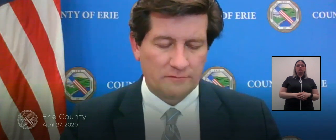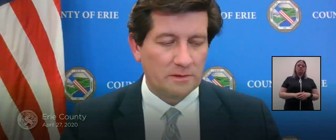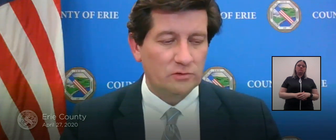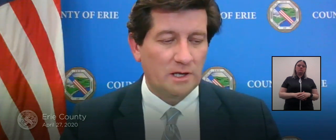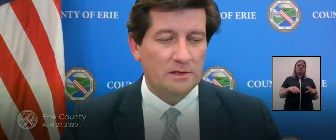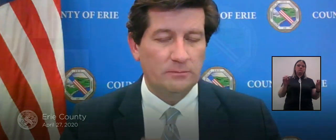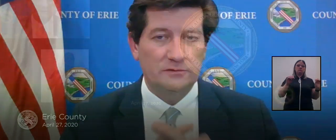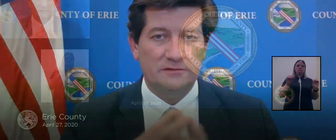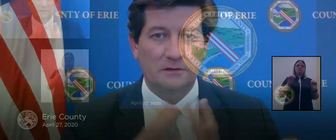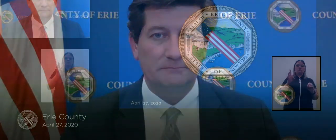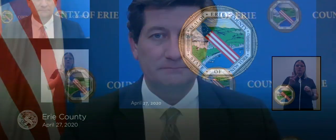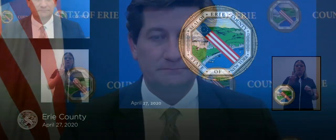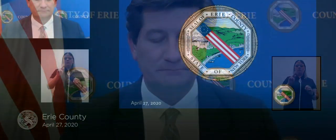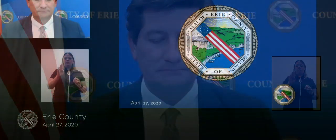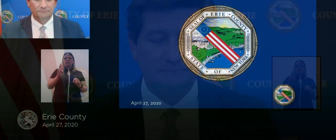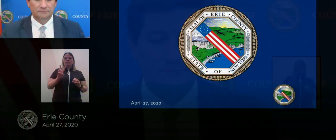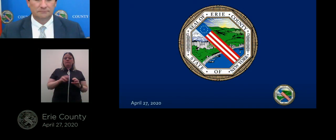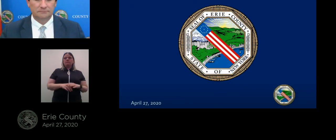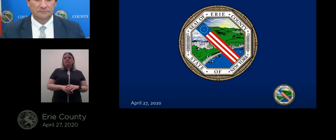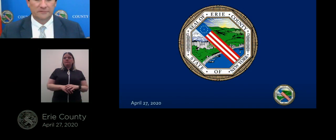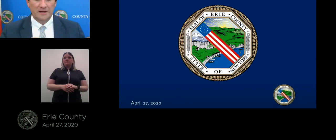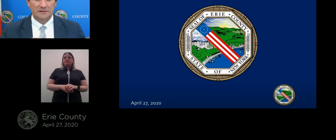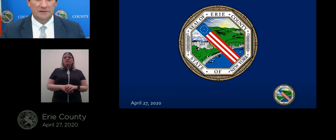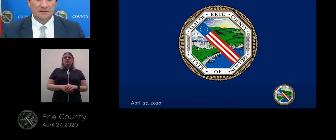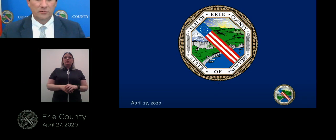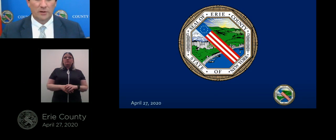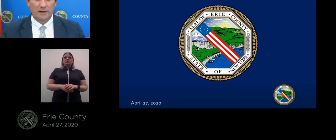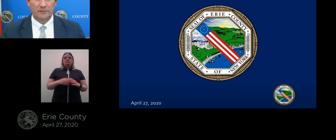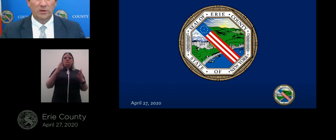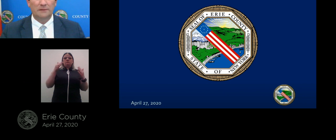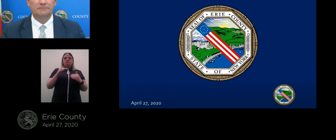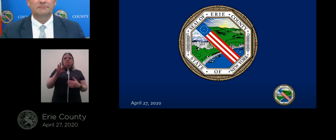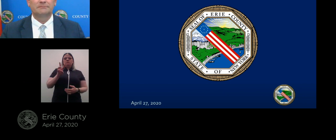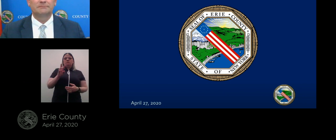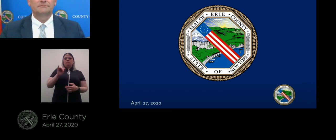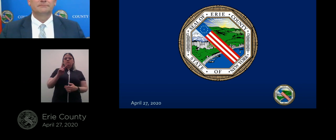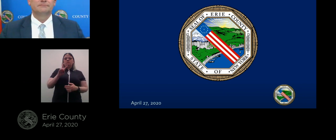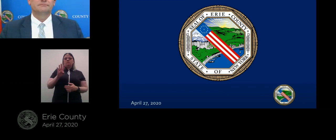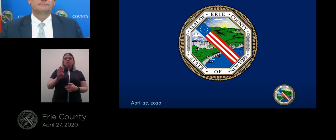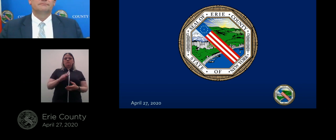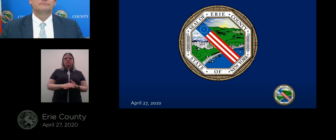No one from WKBW still? If not, WIVB?